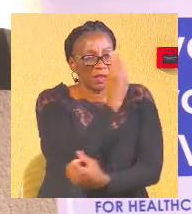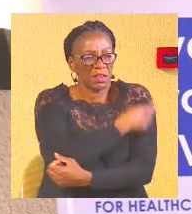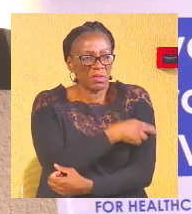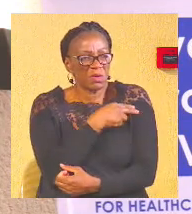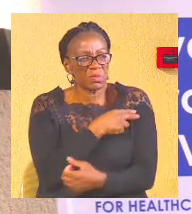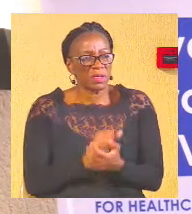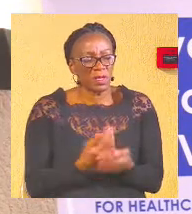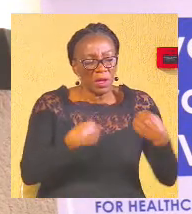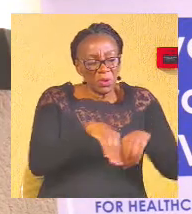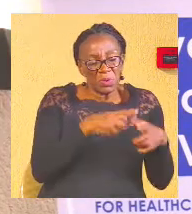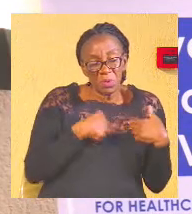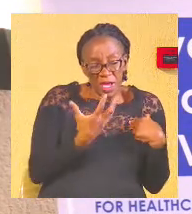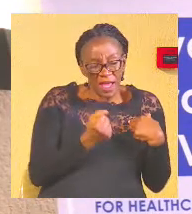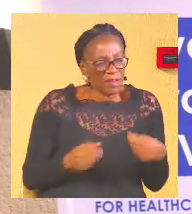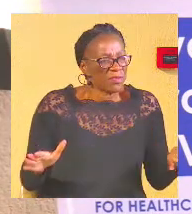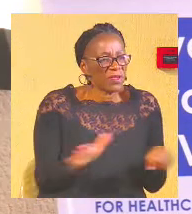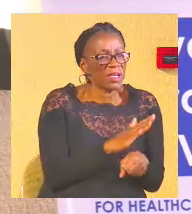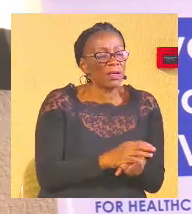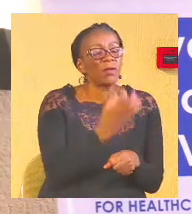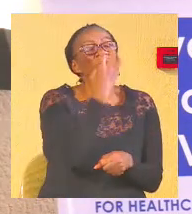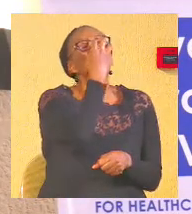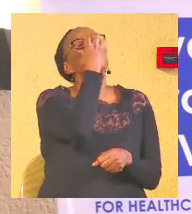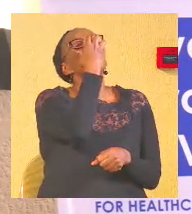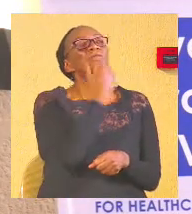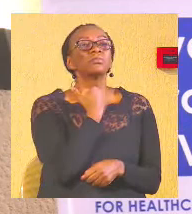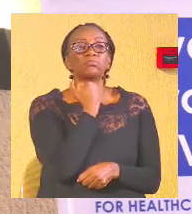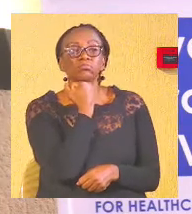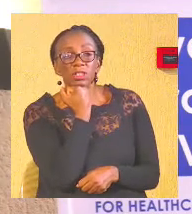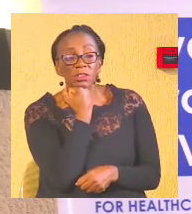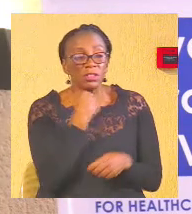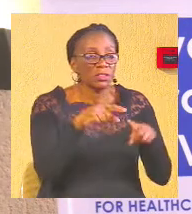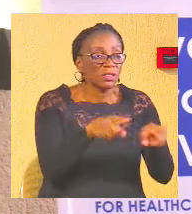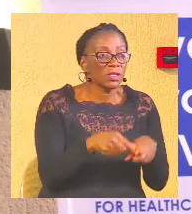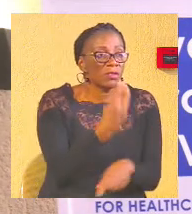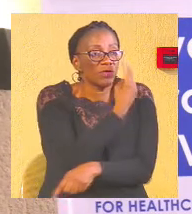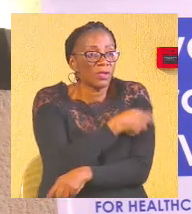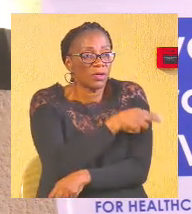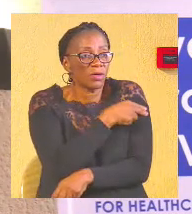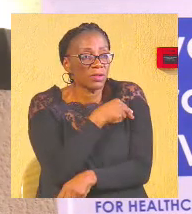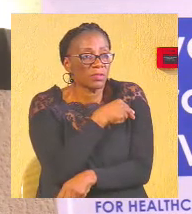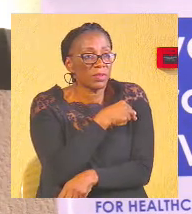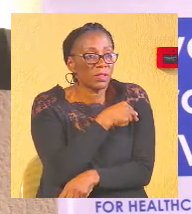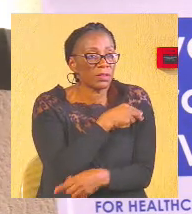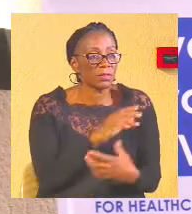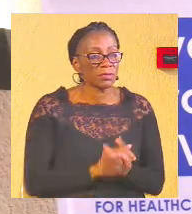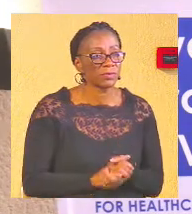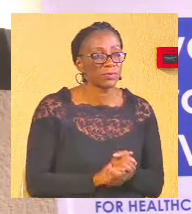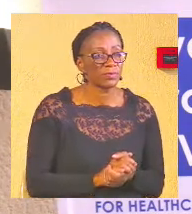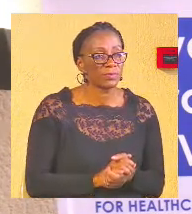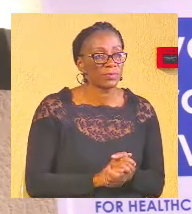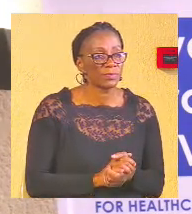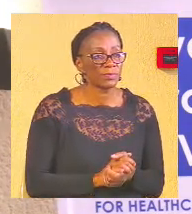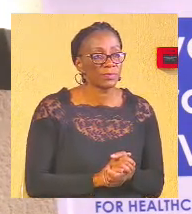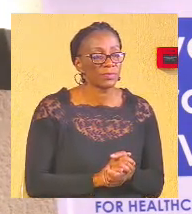could it become problematic? And are staff trained in when to use and how to use oxygen tanks,